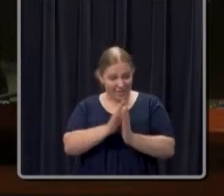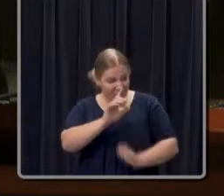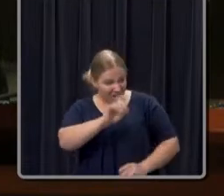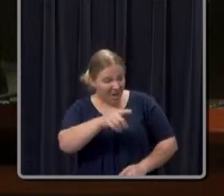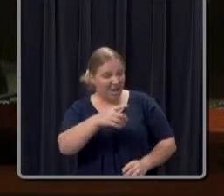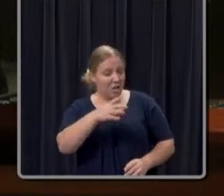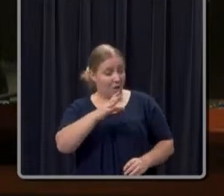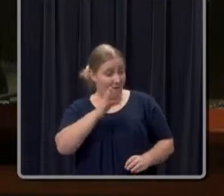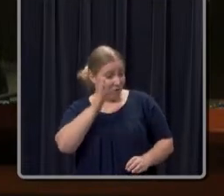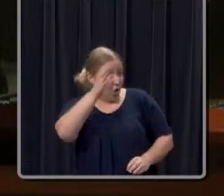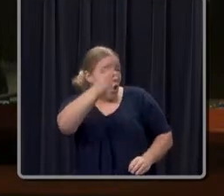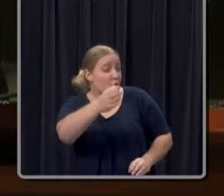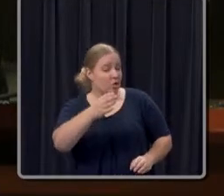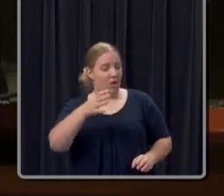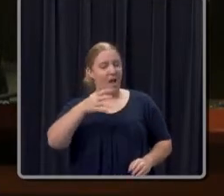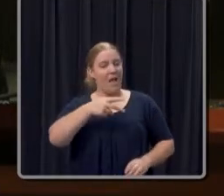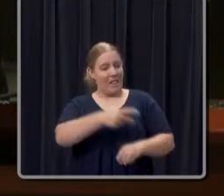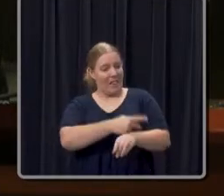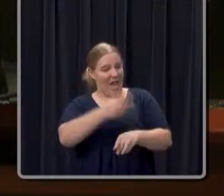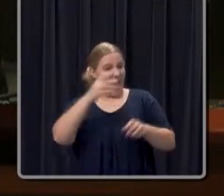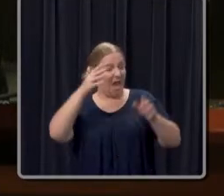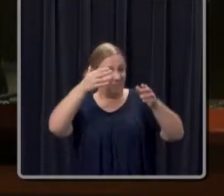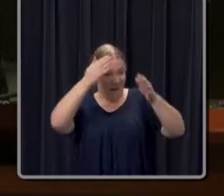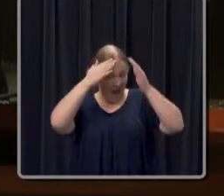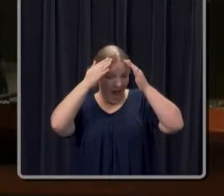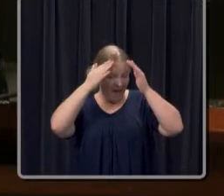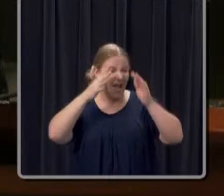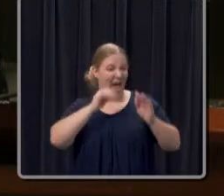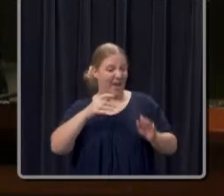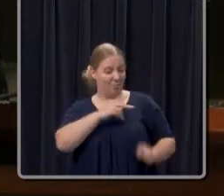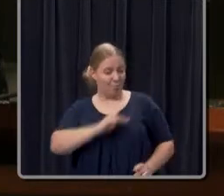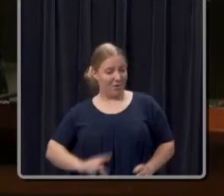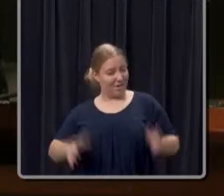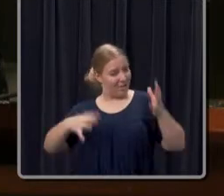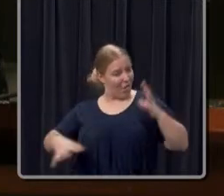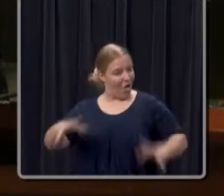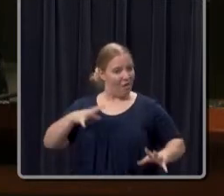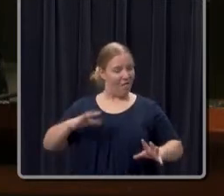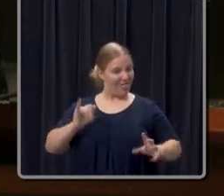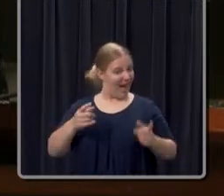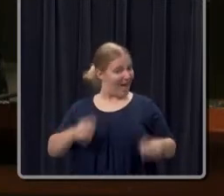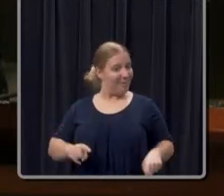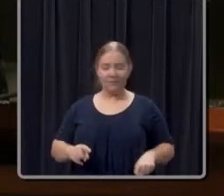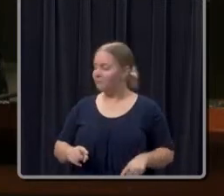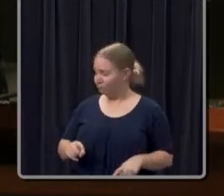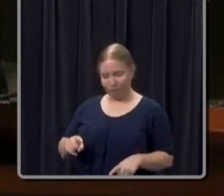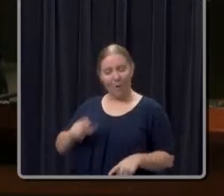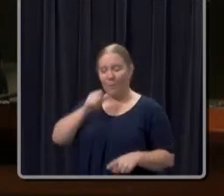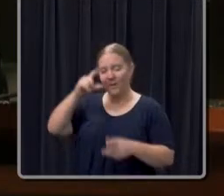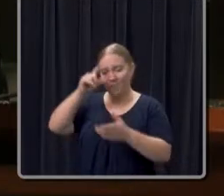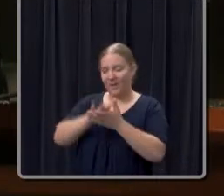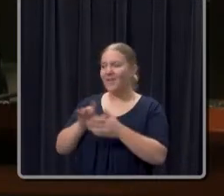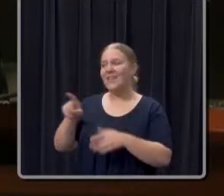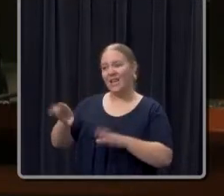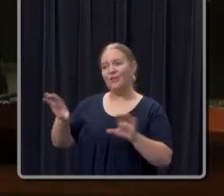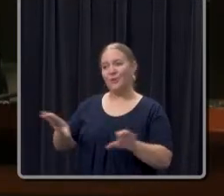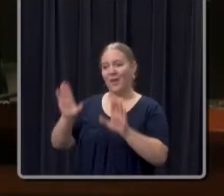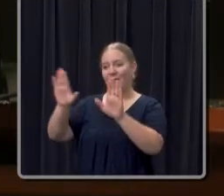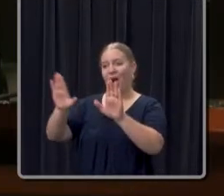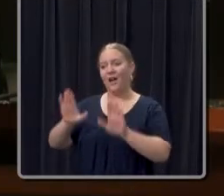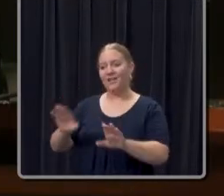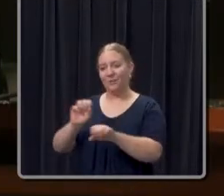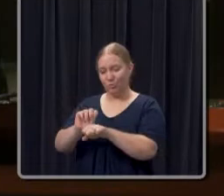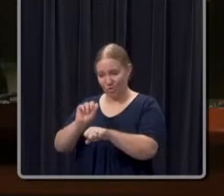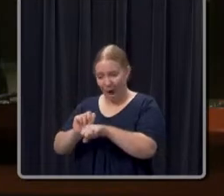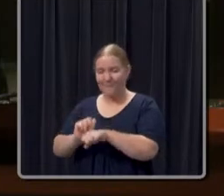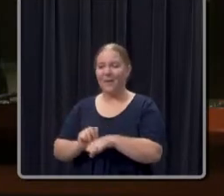dress, he may not have believed it, but he's doing a great job along with his amazing team at Clearwater. Don't tell the secondary